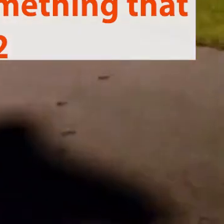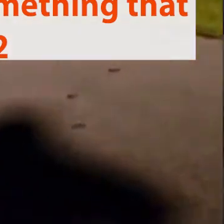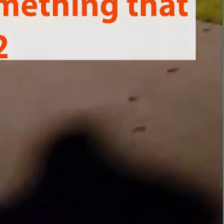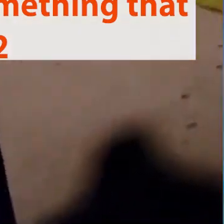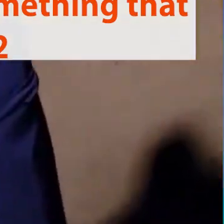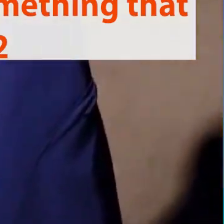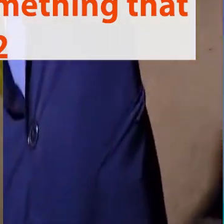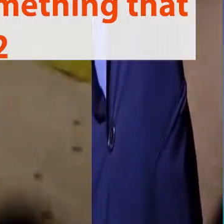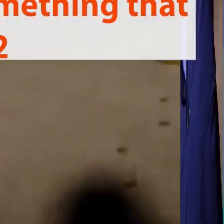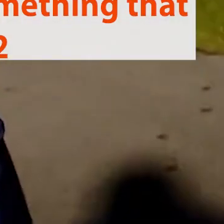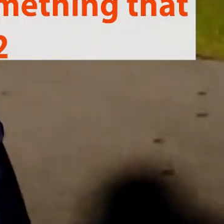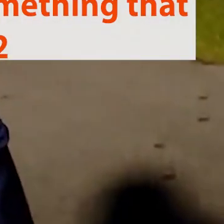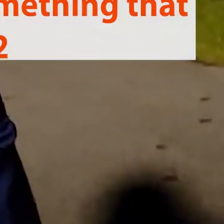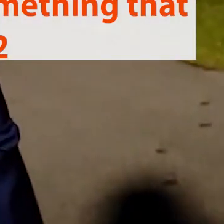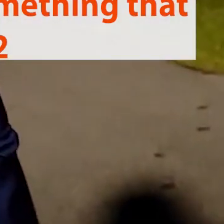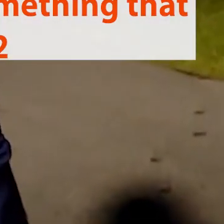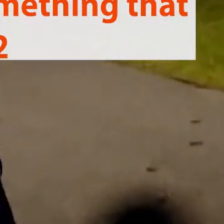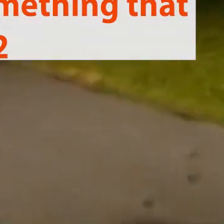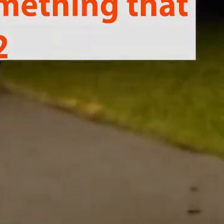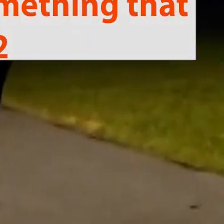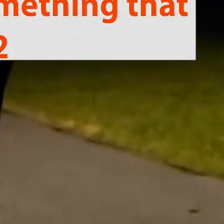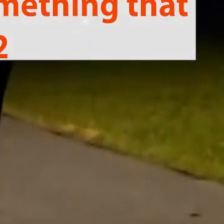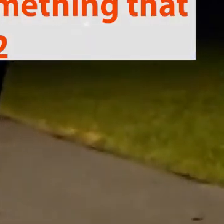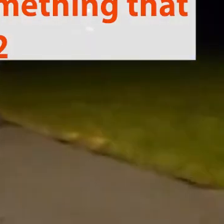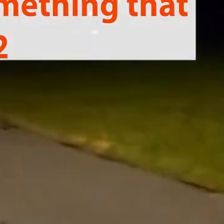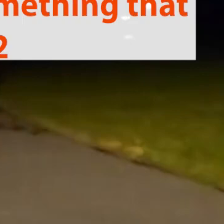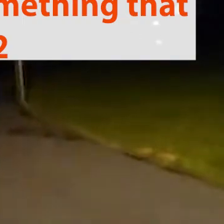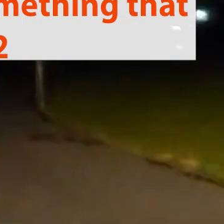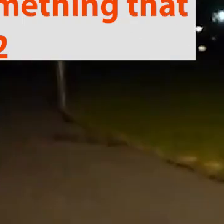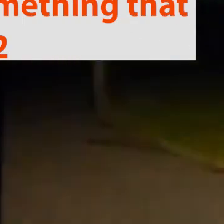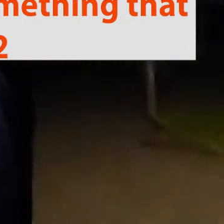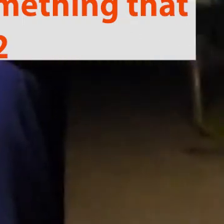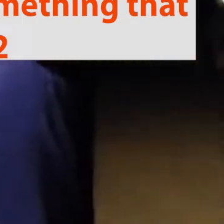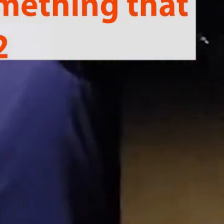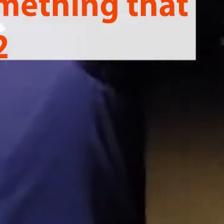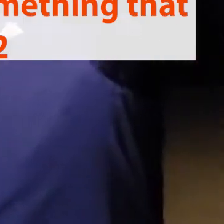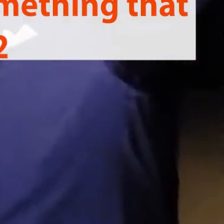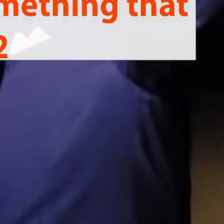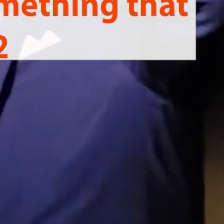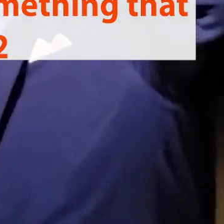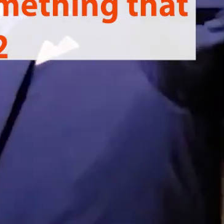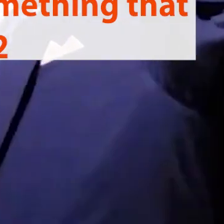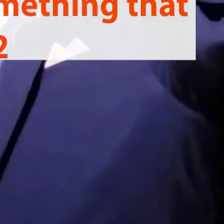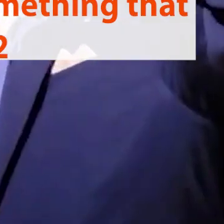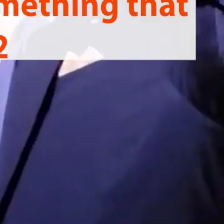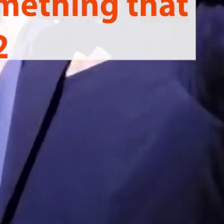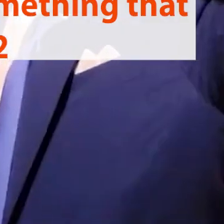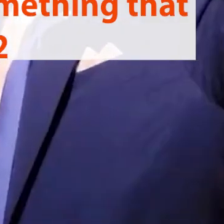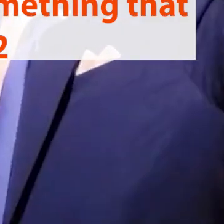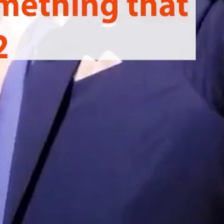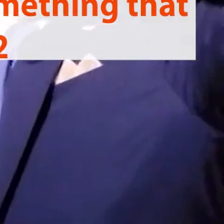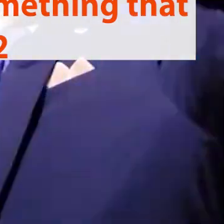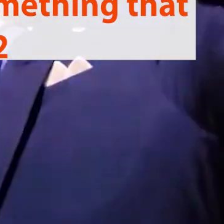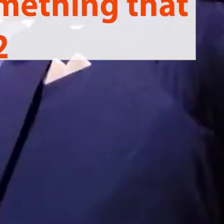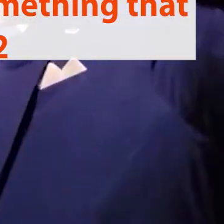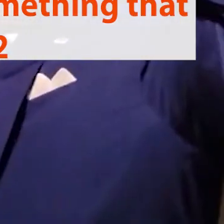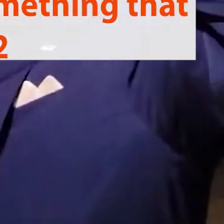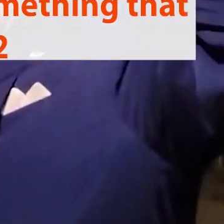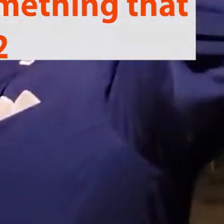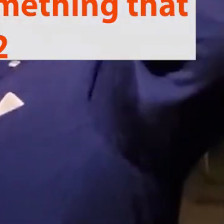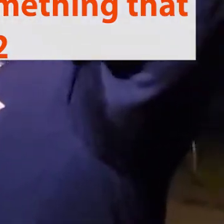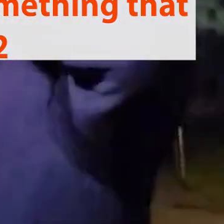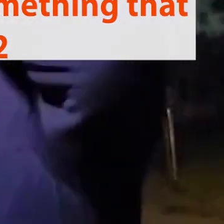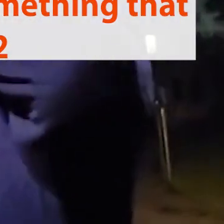the Crown Prince. Is he telling the truth? No. Do you regret the fist bump, Mr. President? Why don't you guys talk about something that